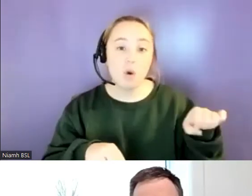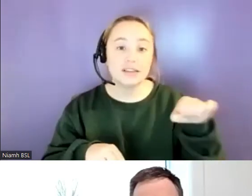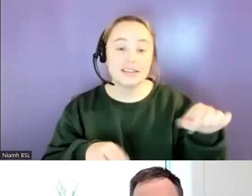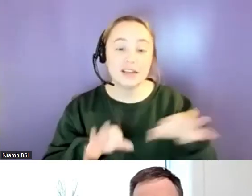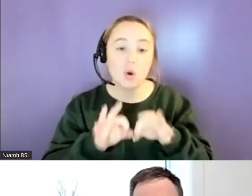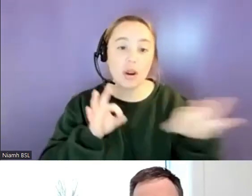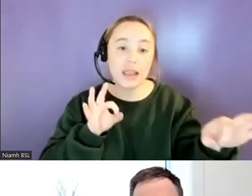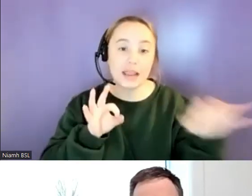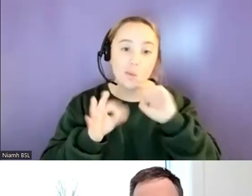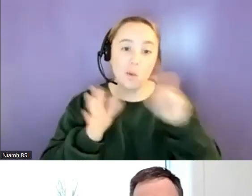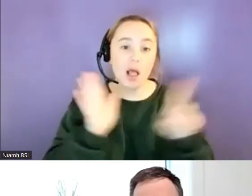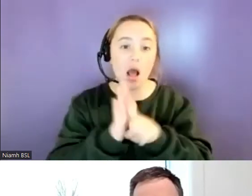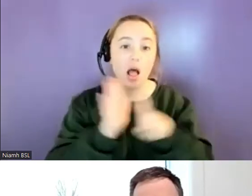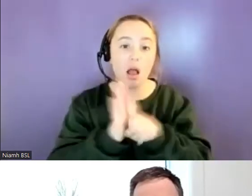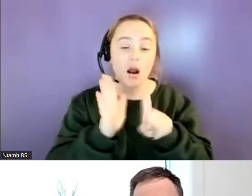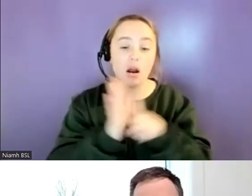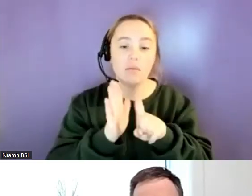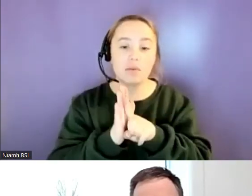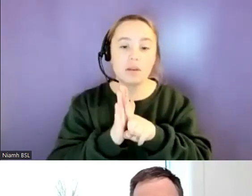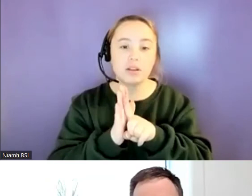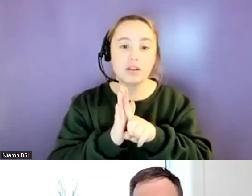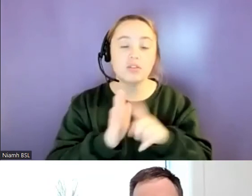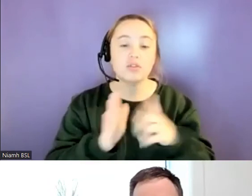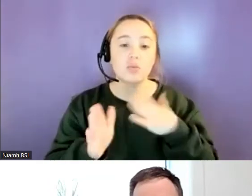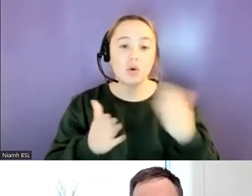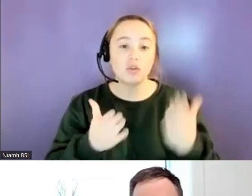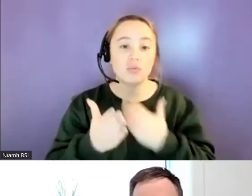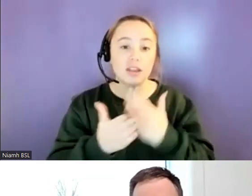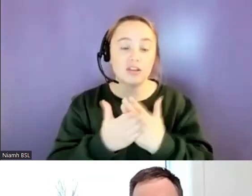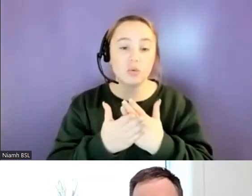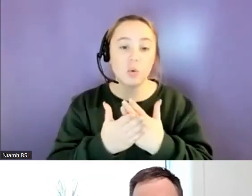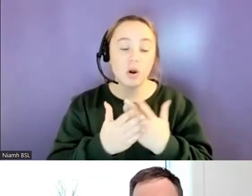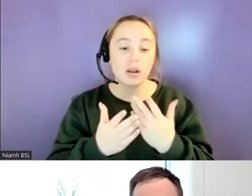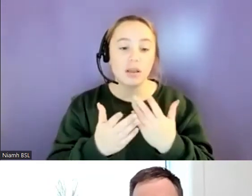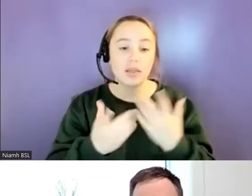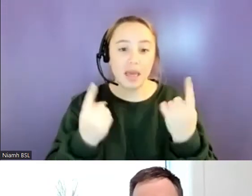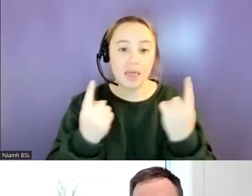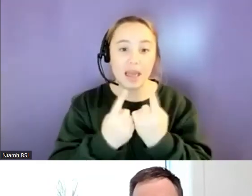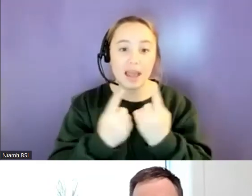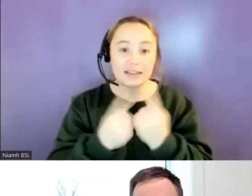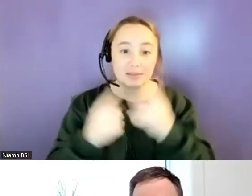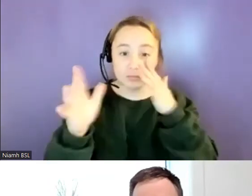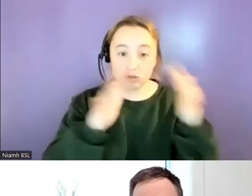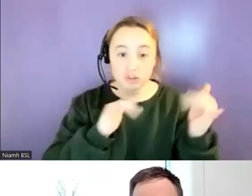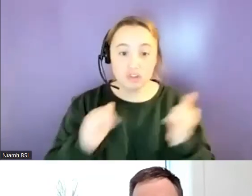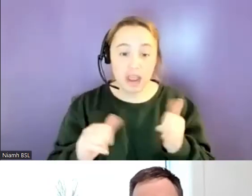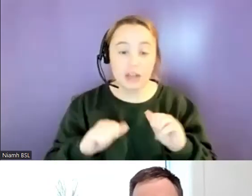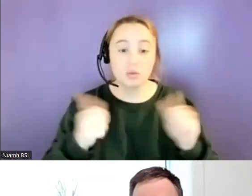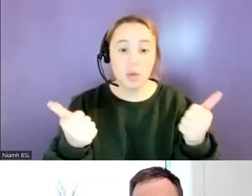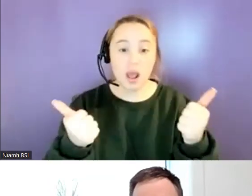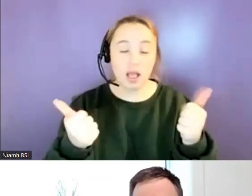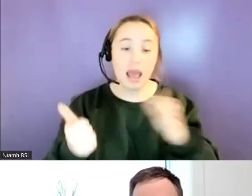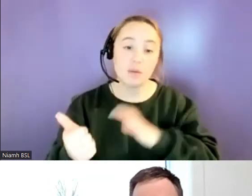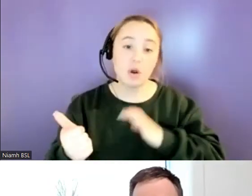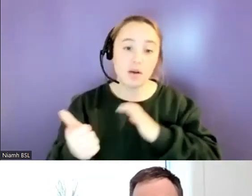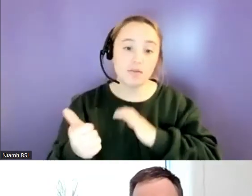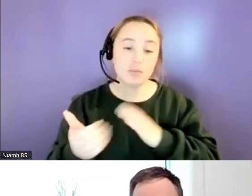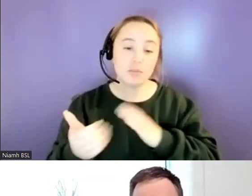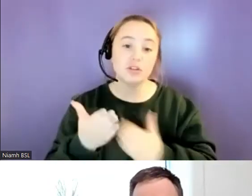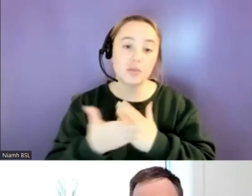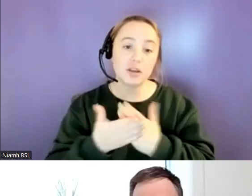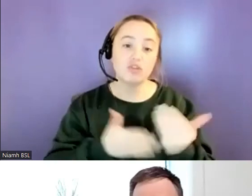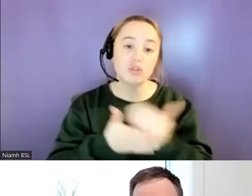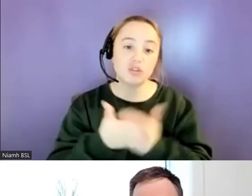through the scanners that we have. So it's just to make sure that that item is screened and that we're comfortable with that, just from a